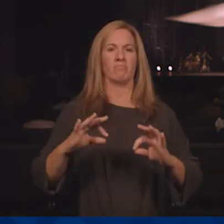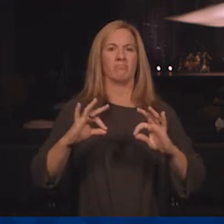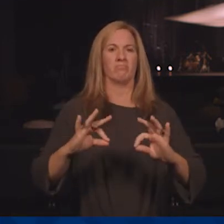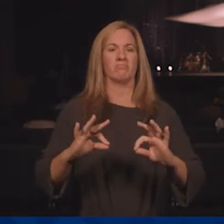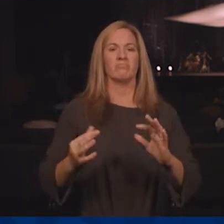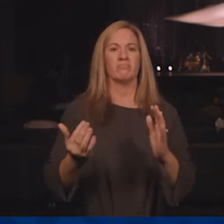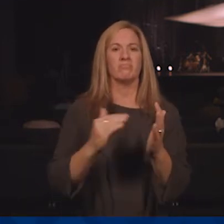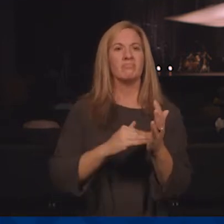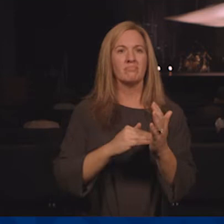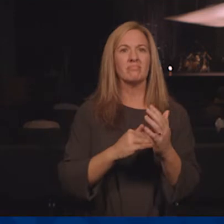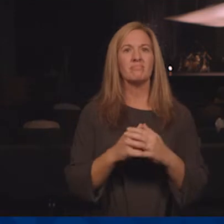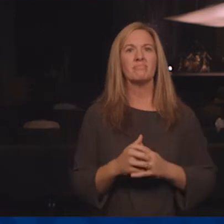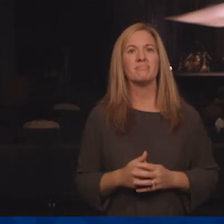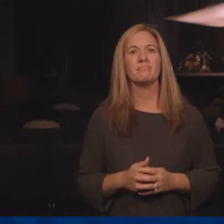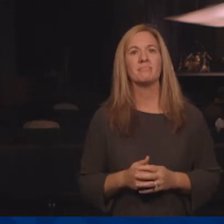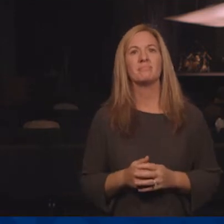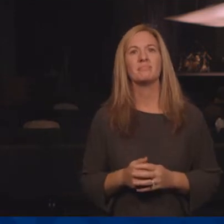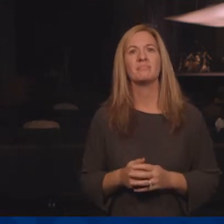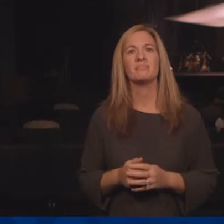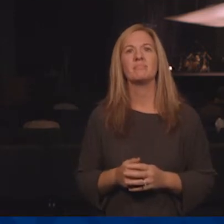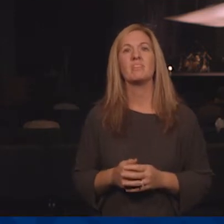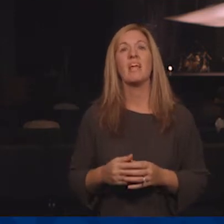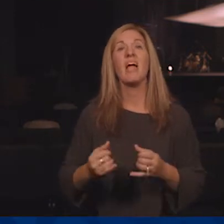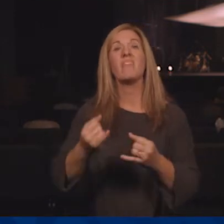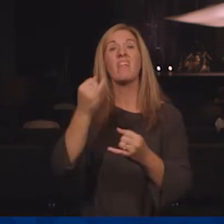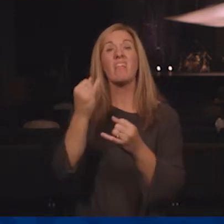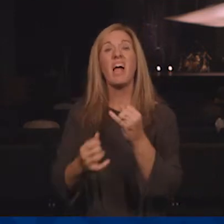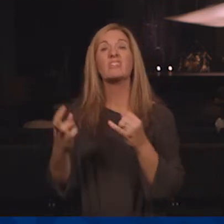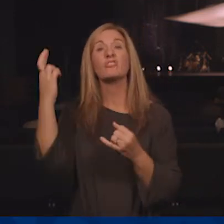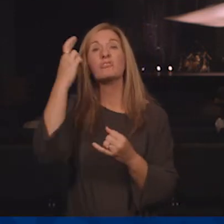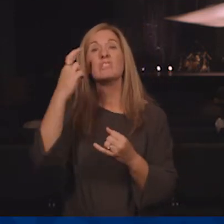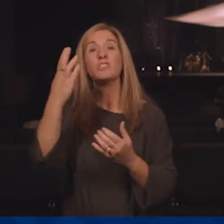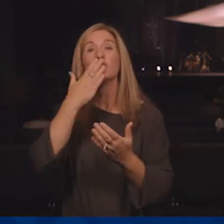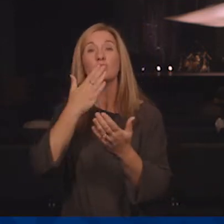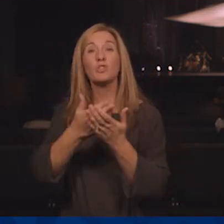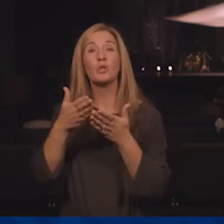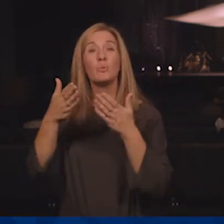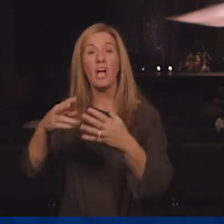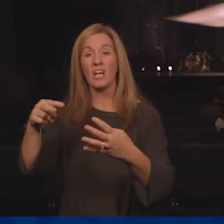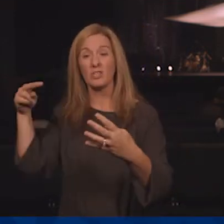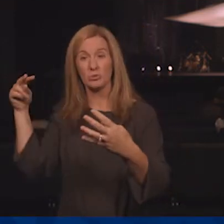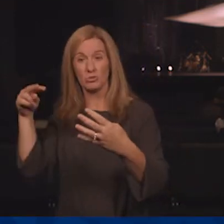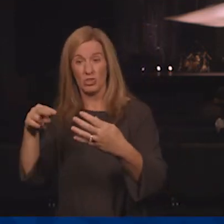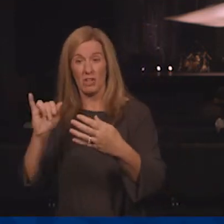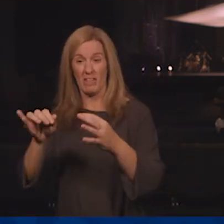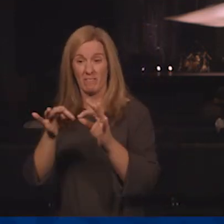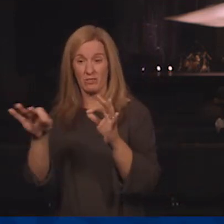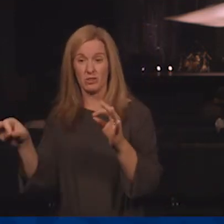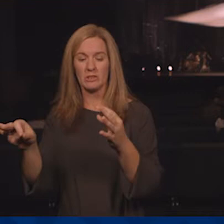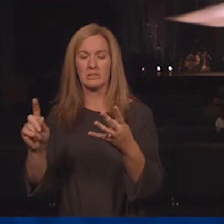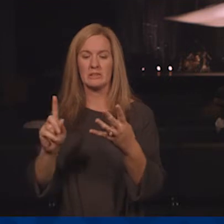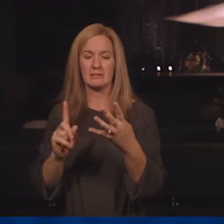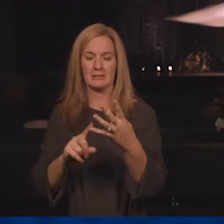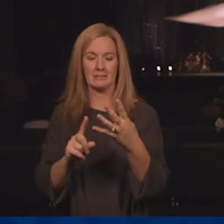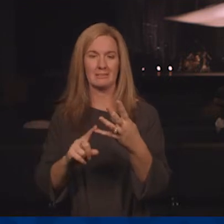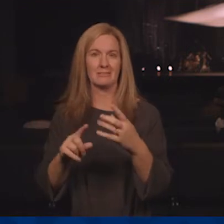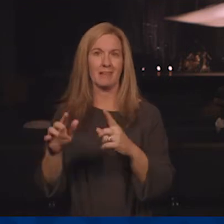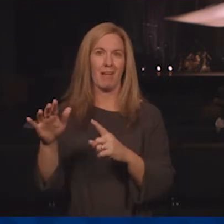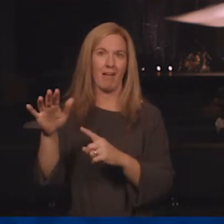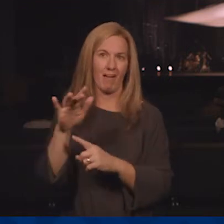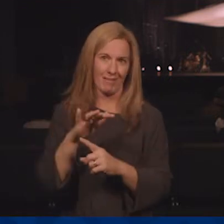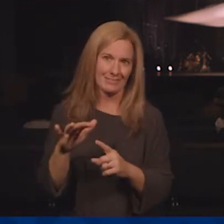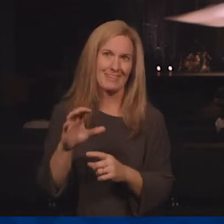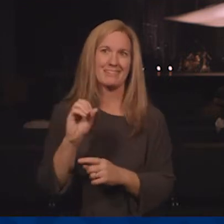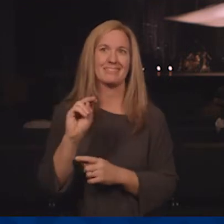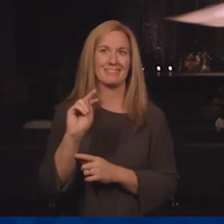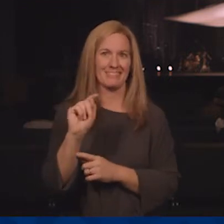And then the last reason that I think this is a really good way to read the text is context. Because where we go right